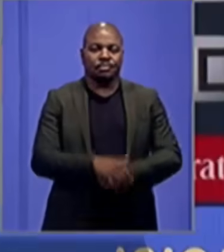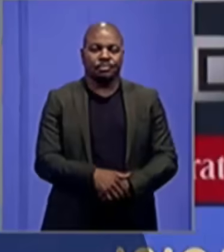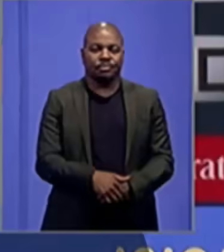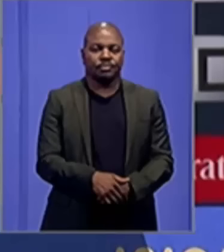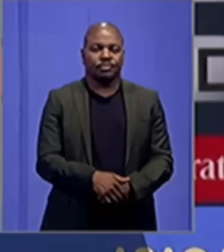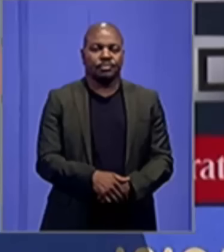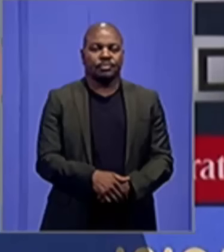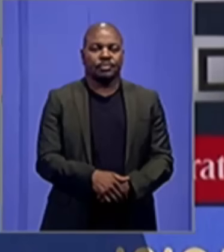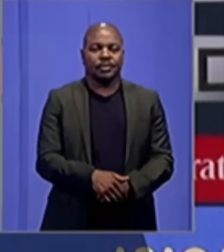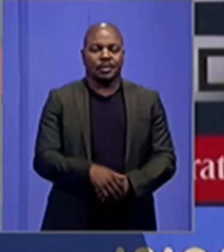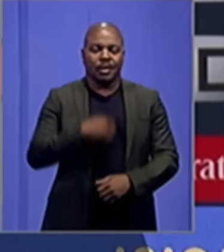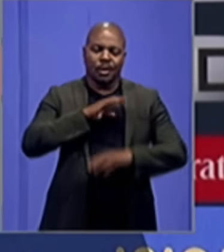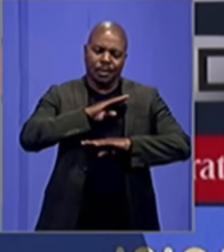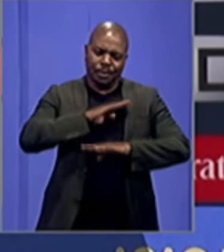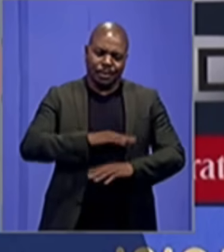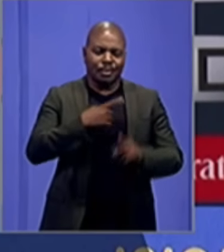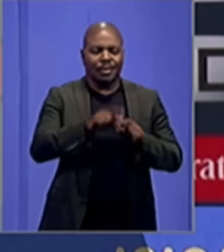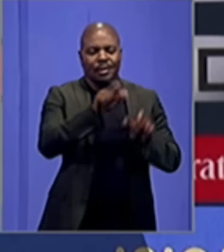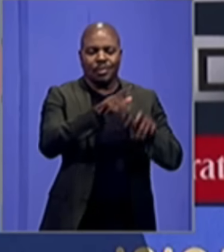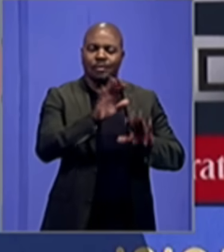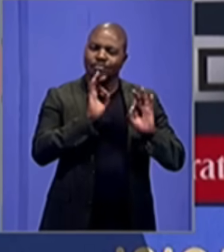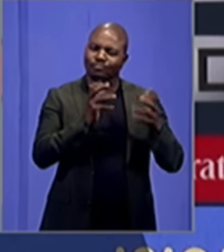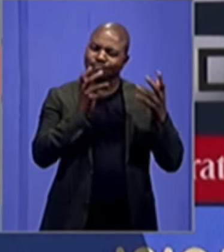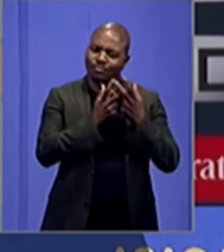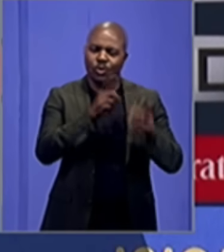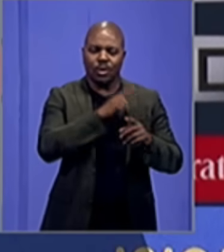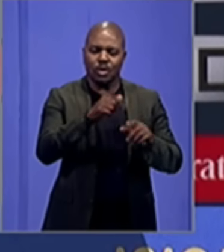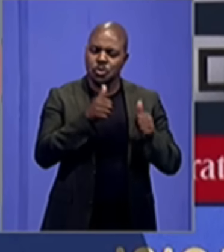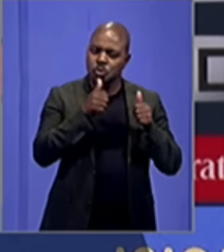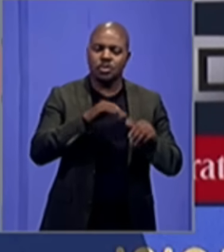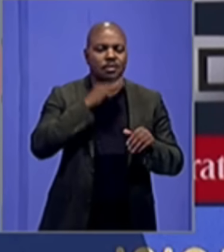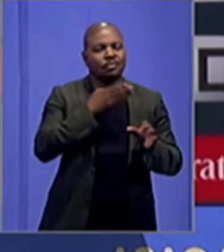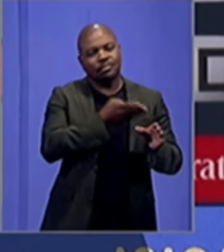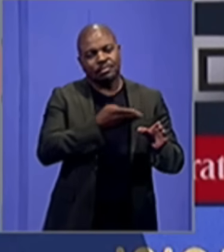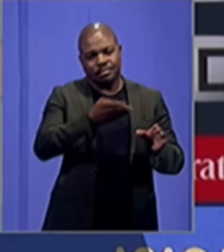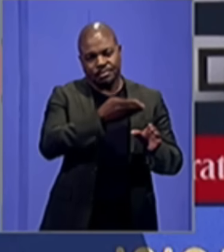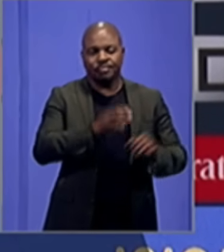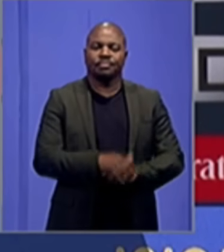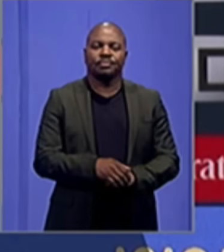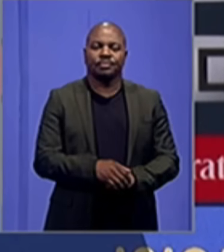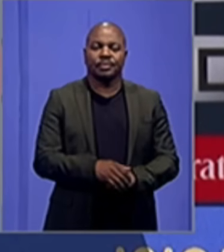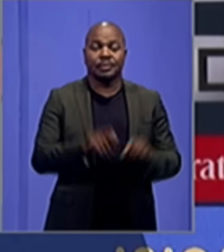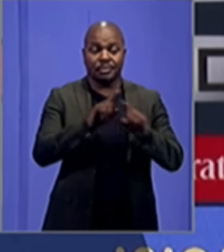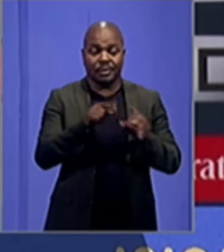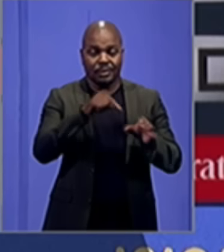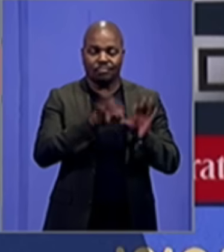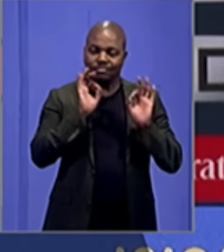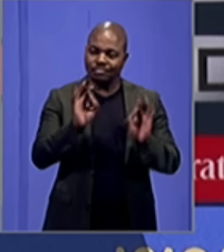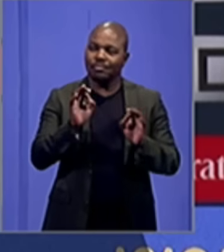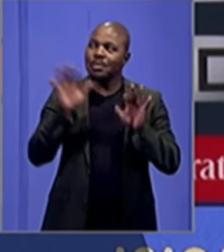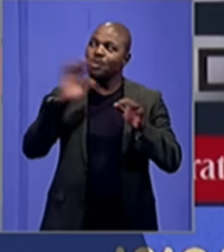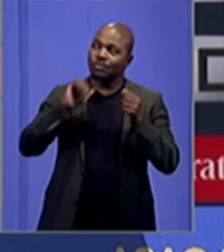I'm relieved for the players. They deserve that and they were good enough to do that. And then, but this is probably for our